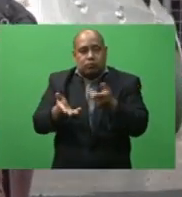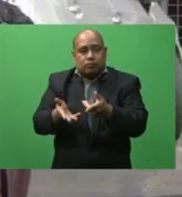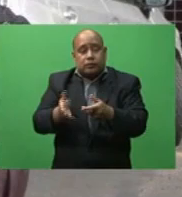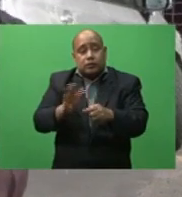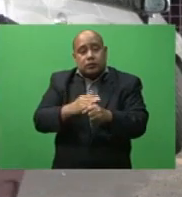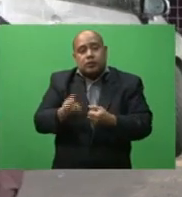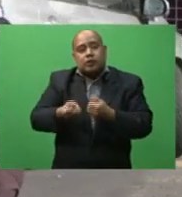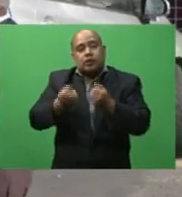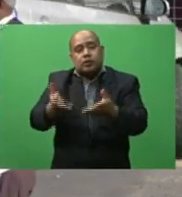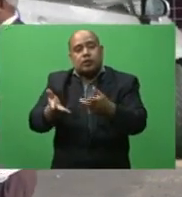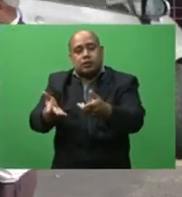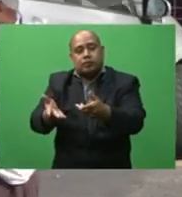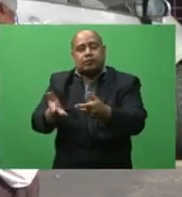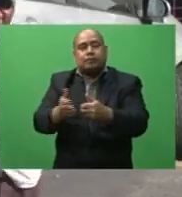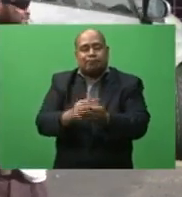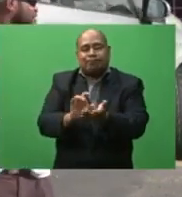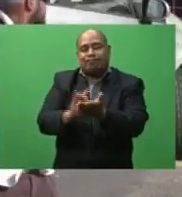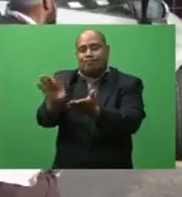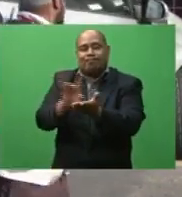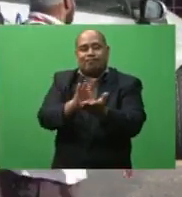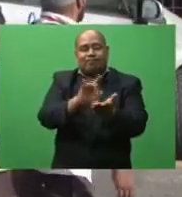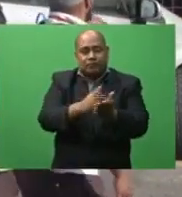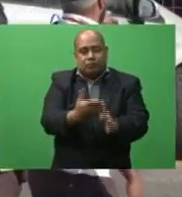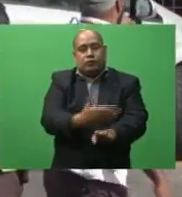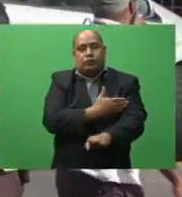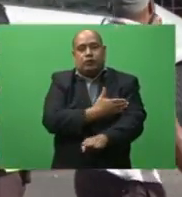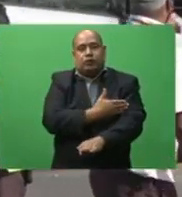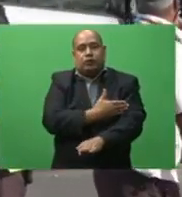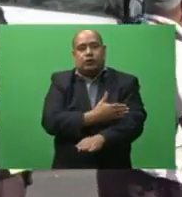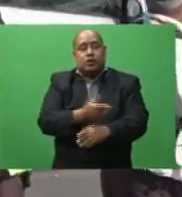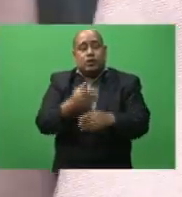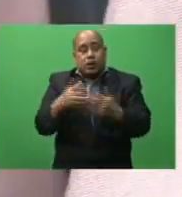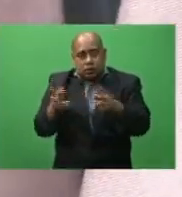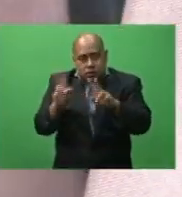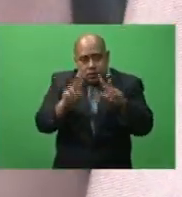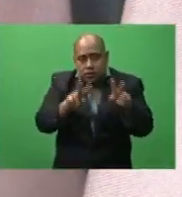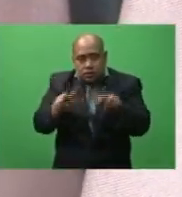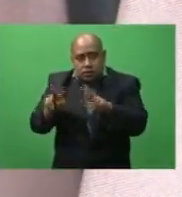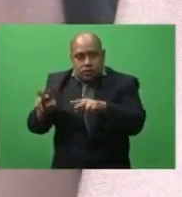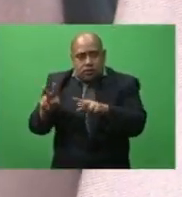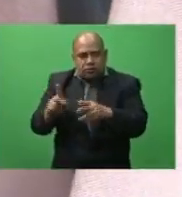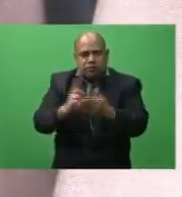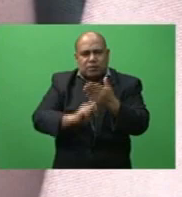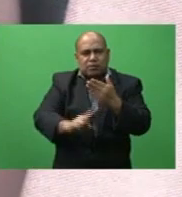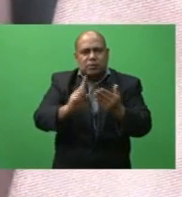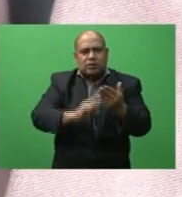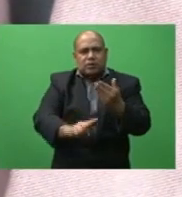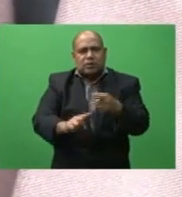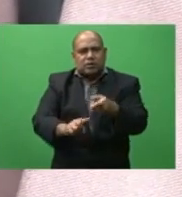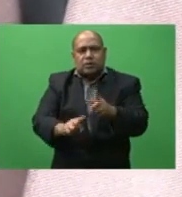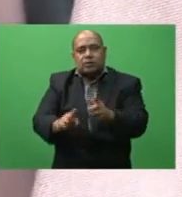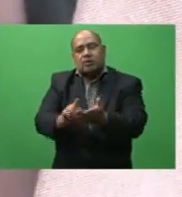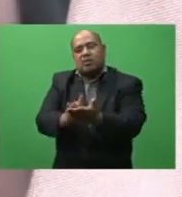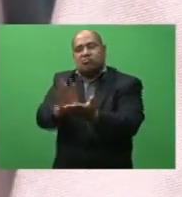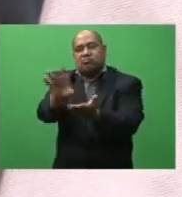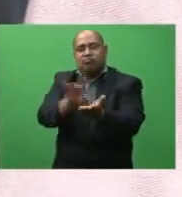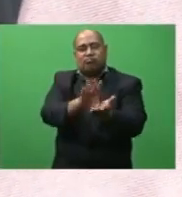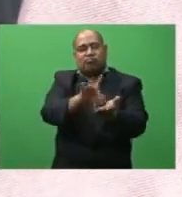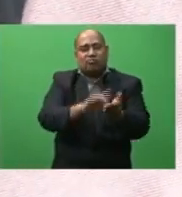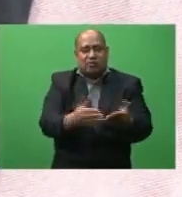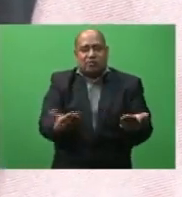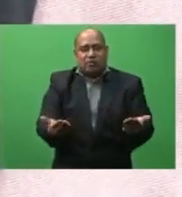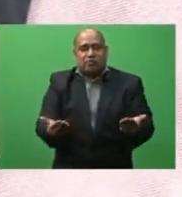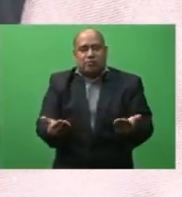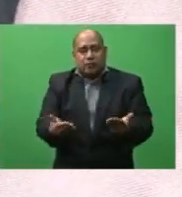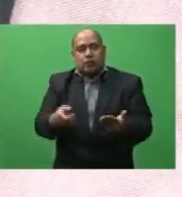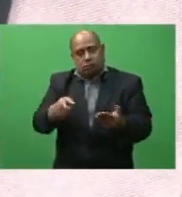of intended redundancy and to explore all possibilities to avert redundancy. McGowan also stated that they will follow